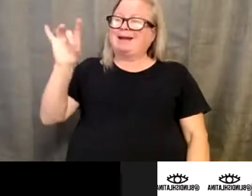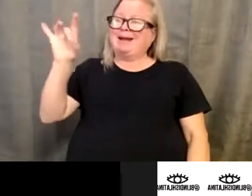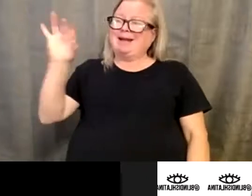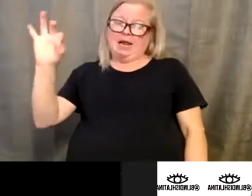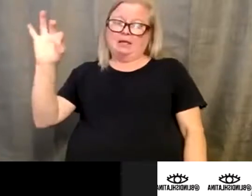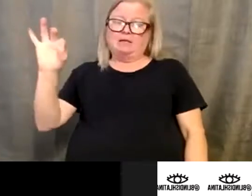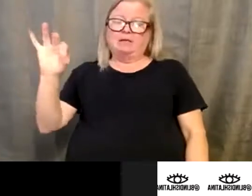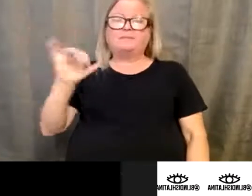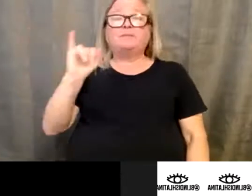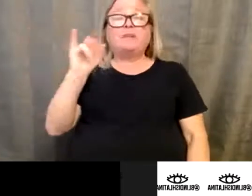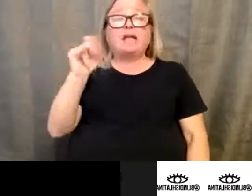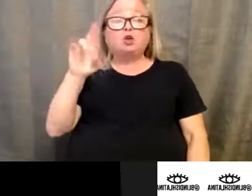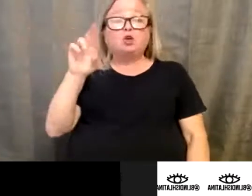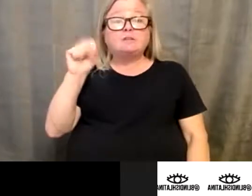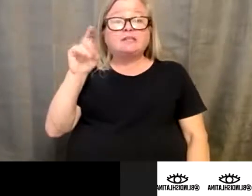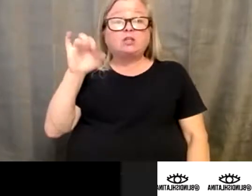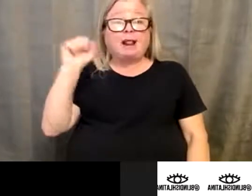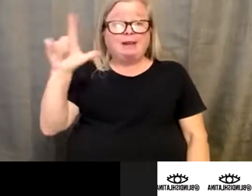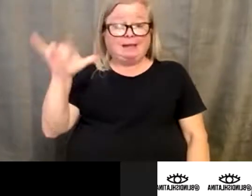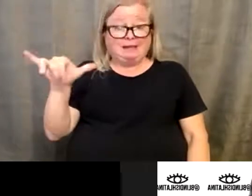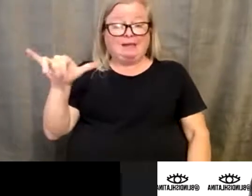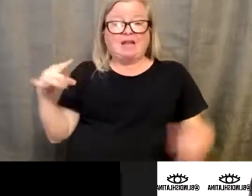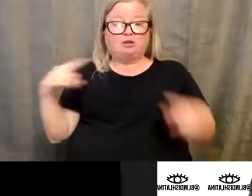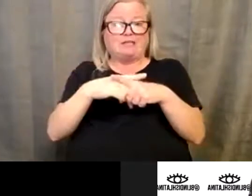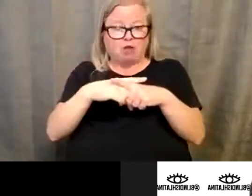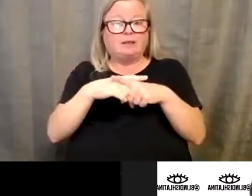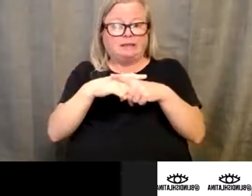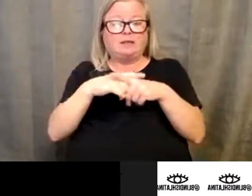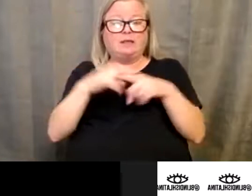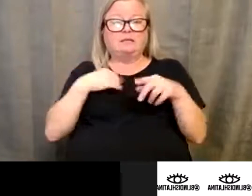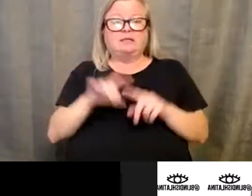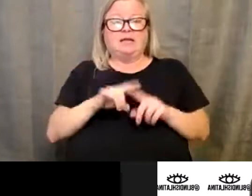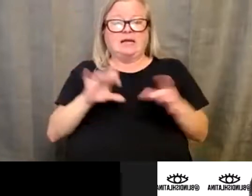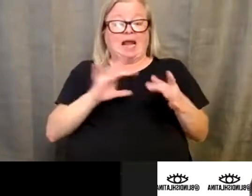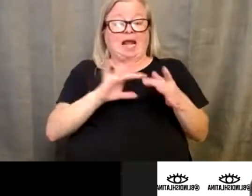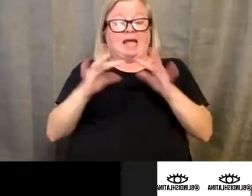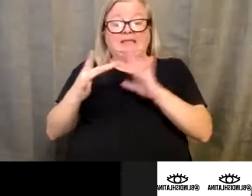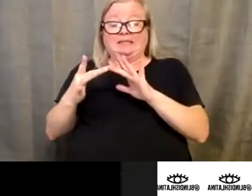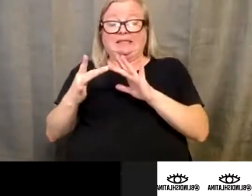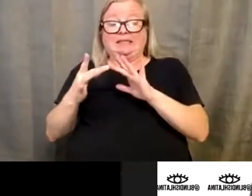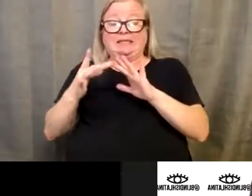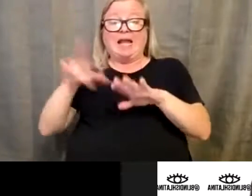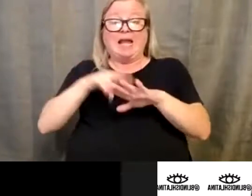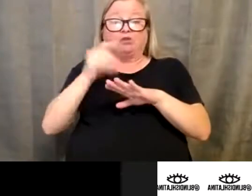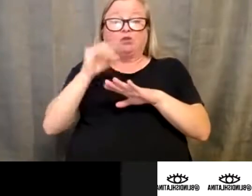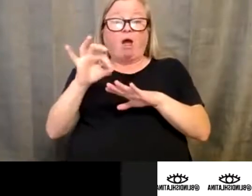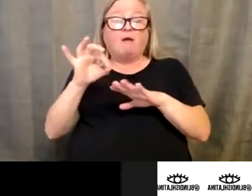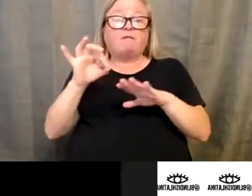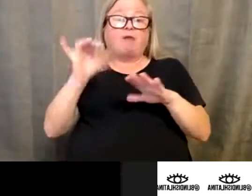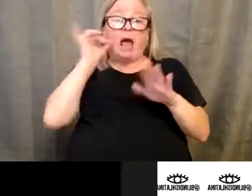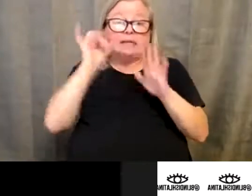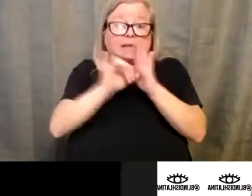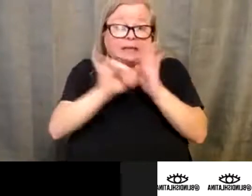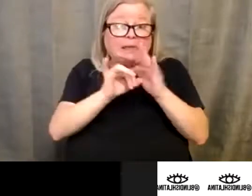Intersectionality refers to the interconnected nature of identities like race, class,